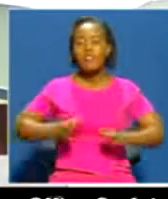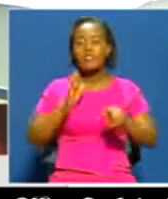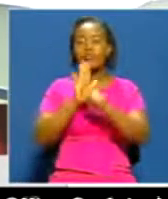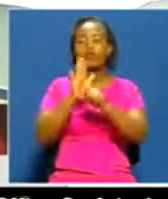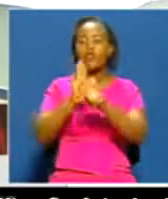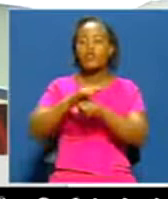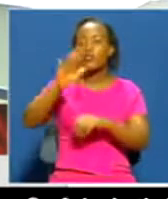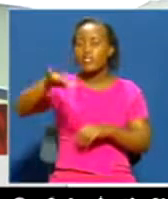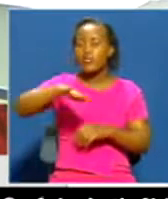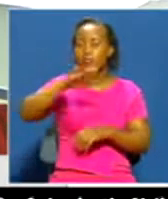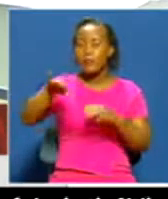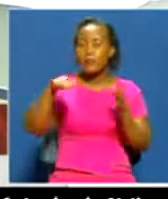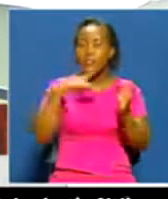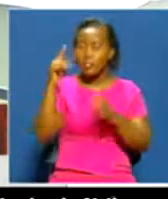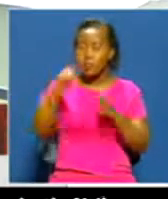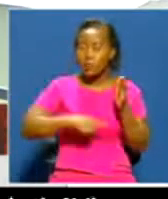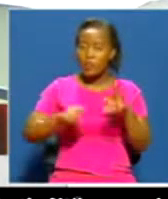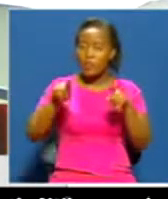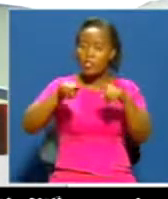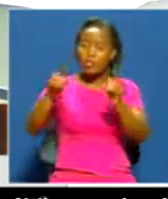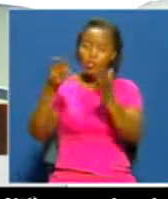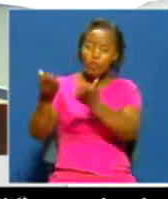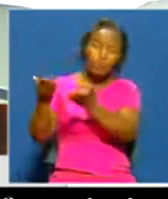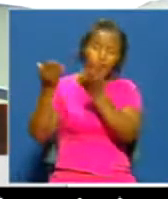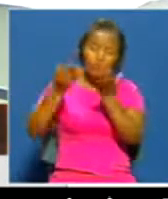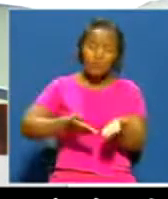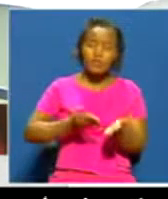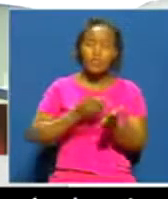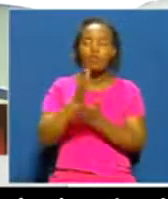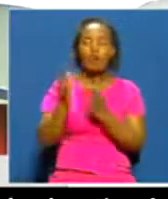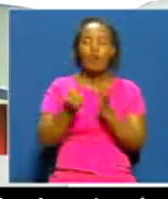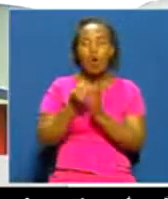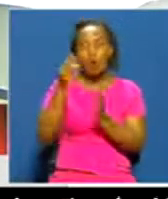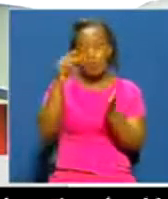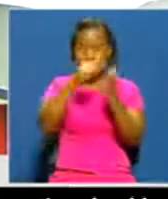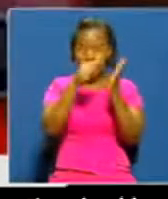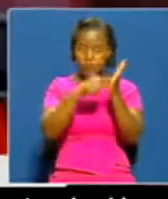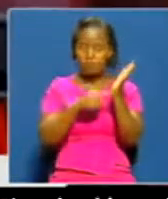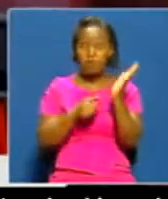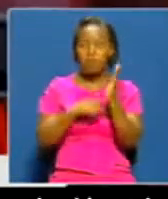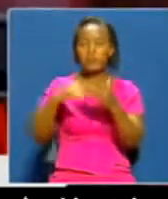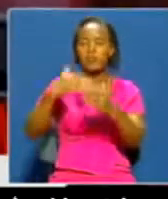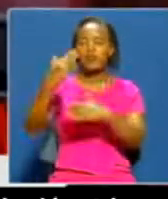said that he would present in parliament the sought reasons in 2 weeks.